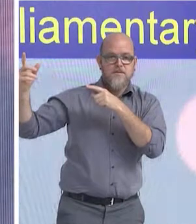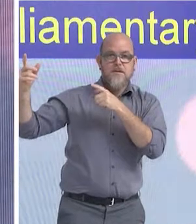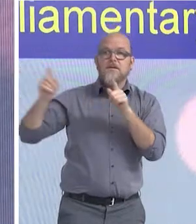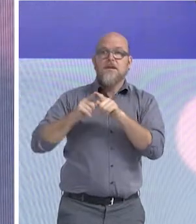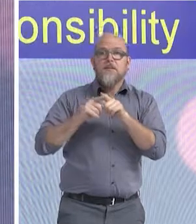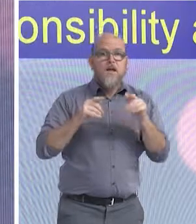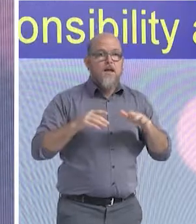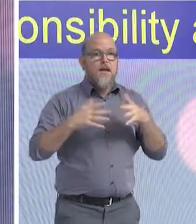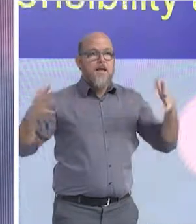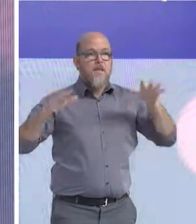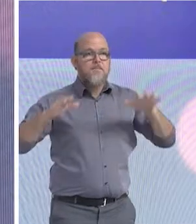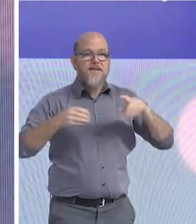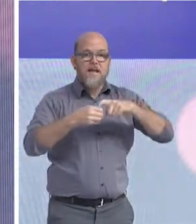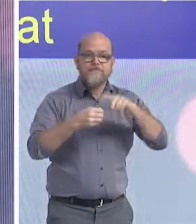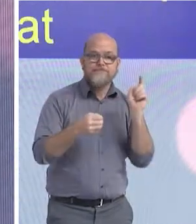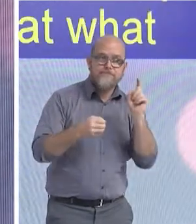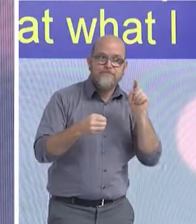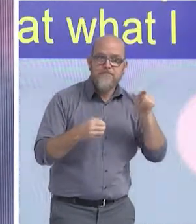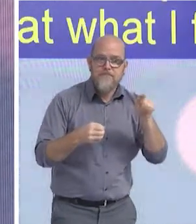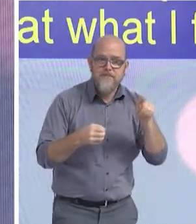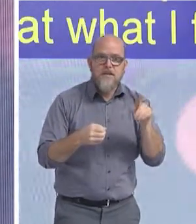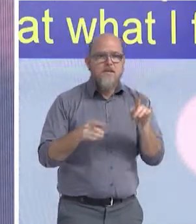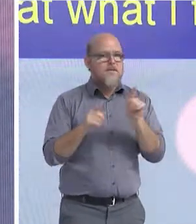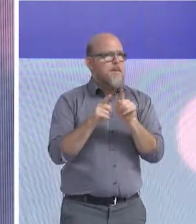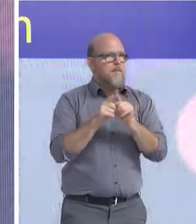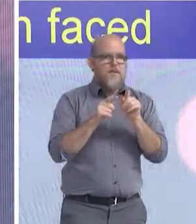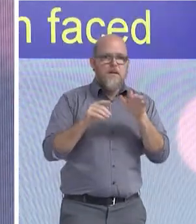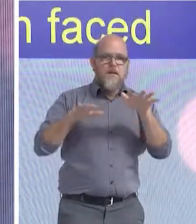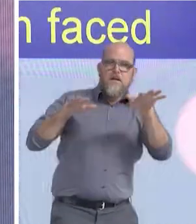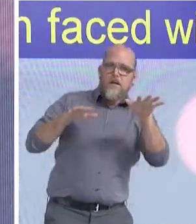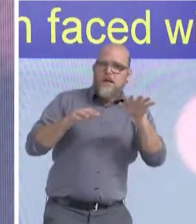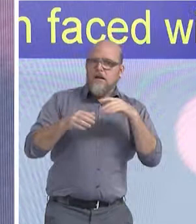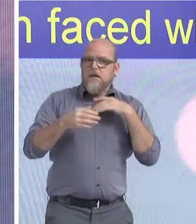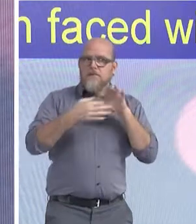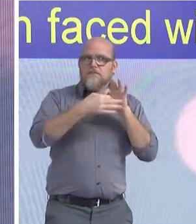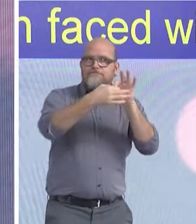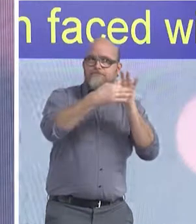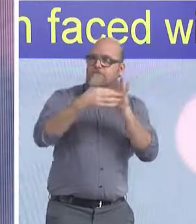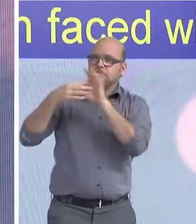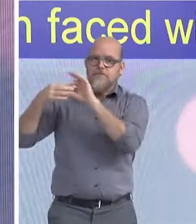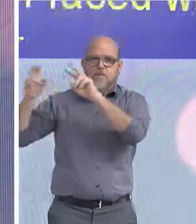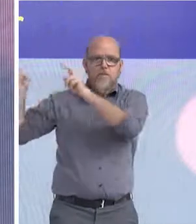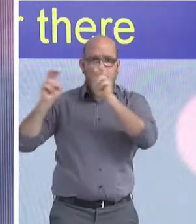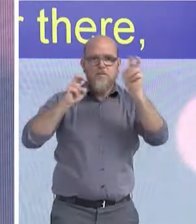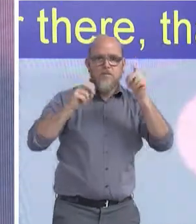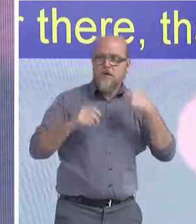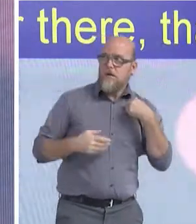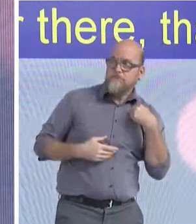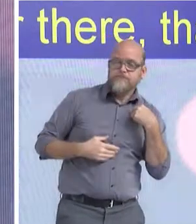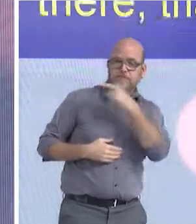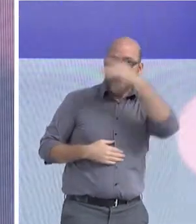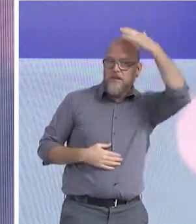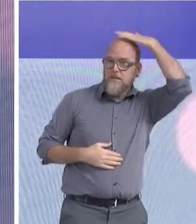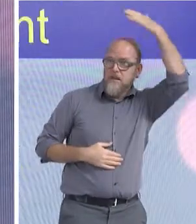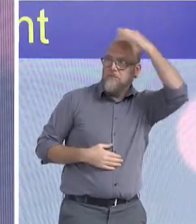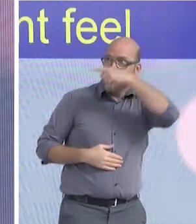that, that what I fear is that when faced with such poor behavior there, that the rest of us might feel that things